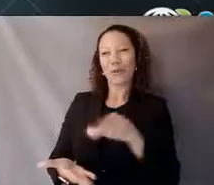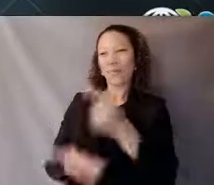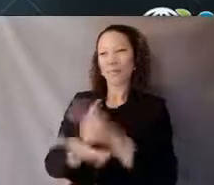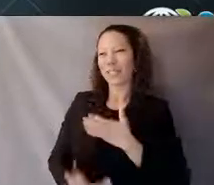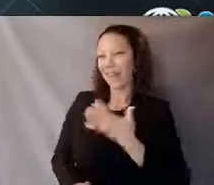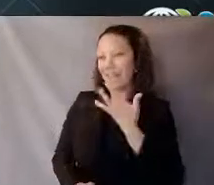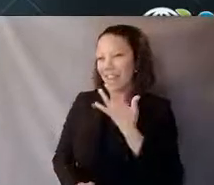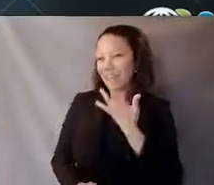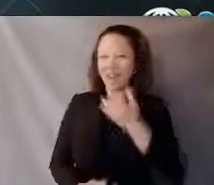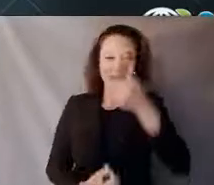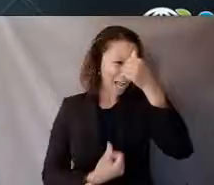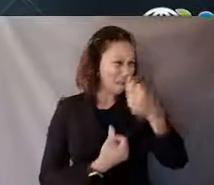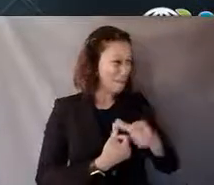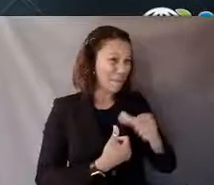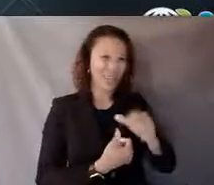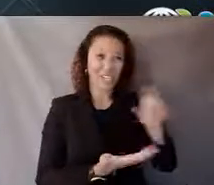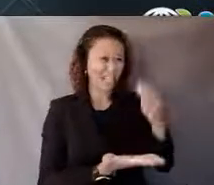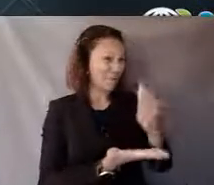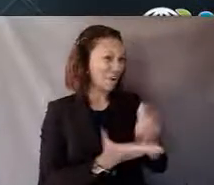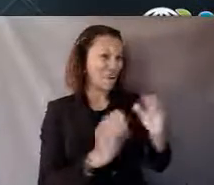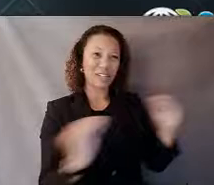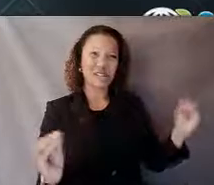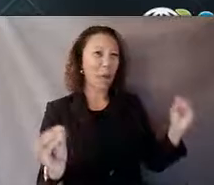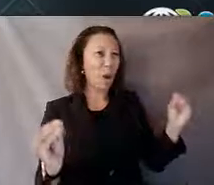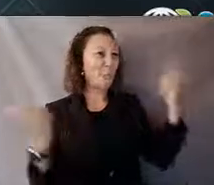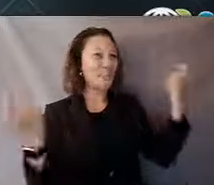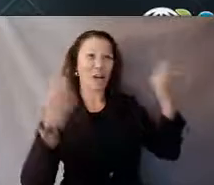was in kindergarten, we didn't have a big ceremony, so.